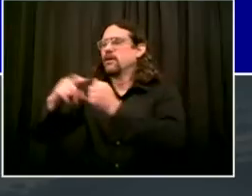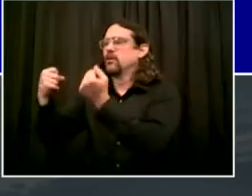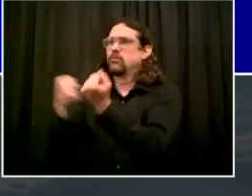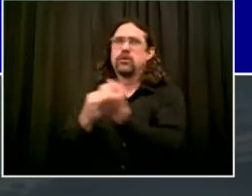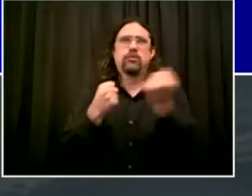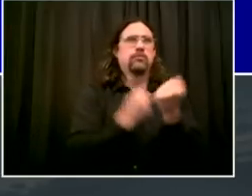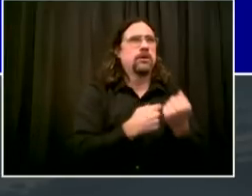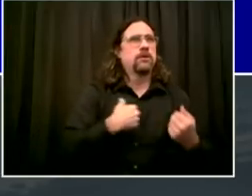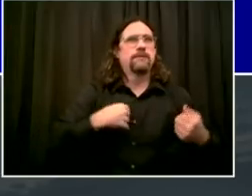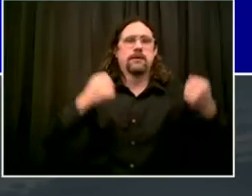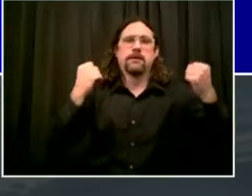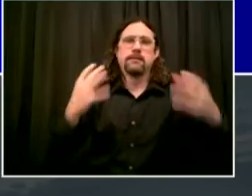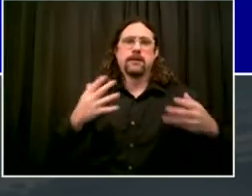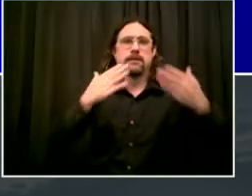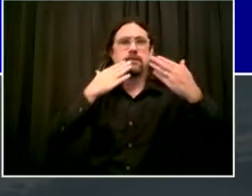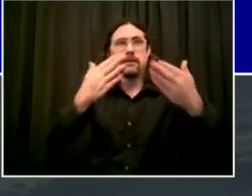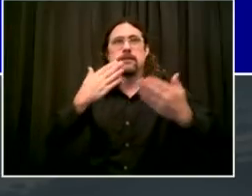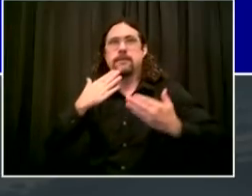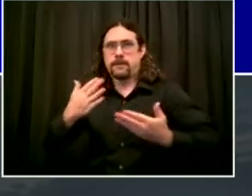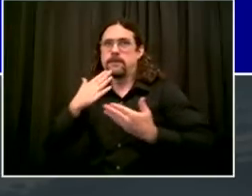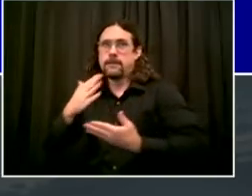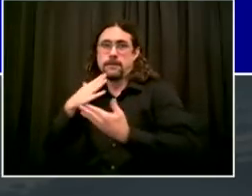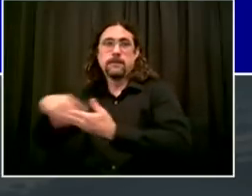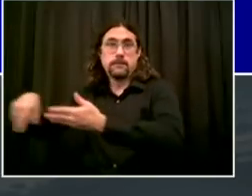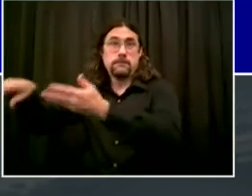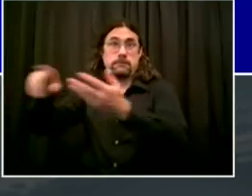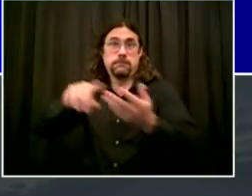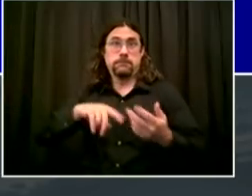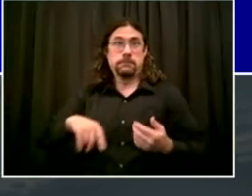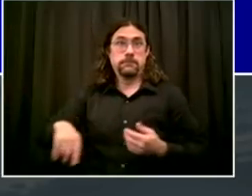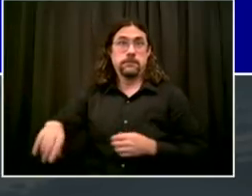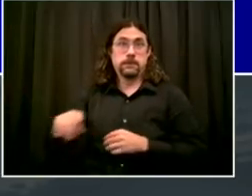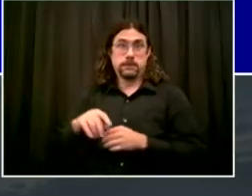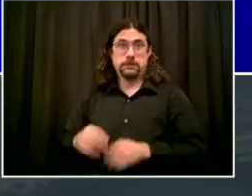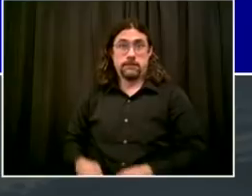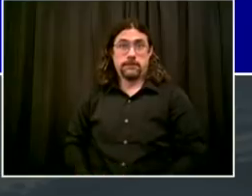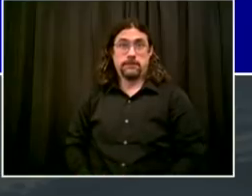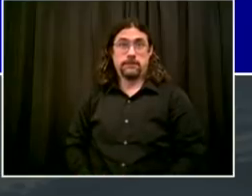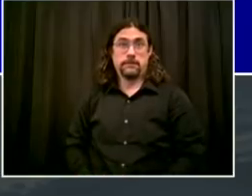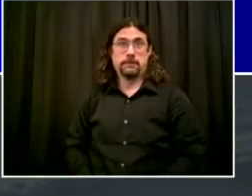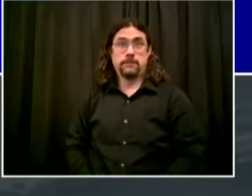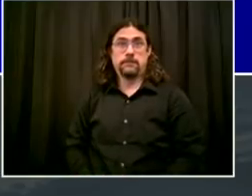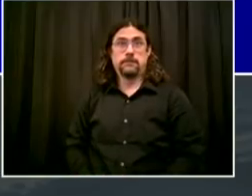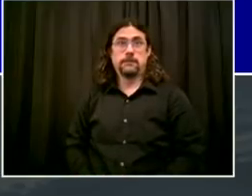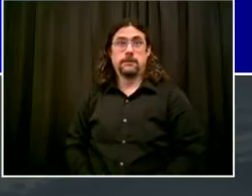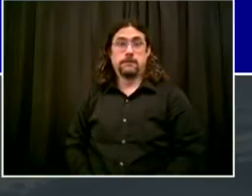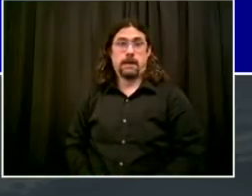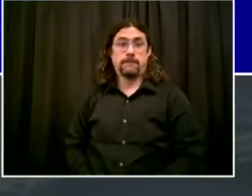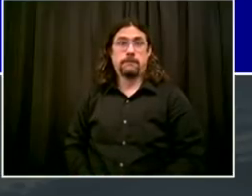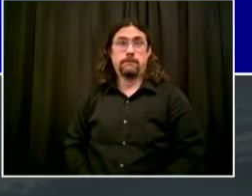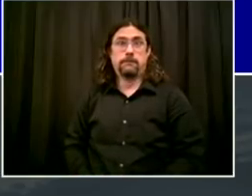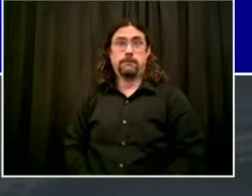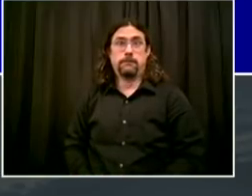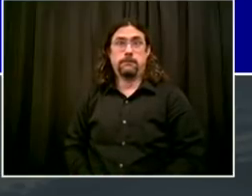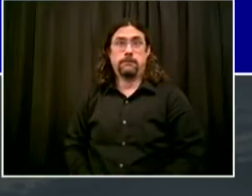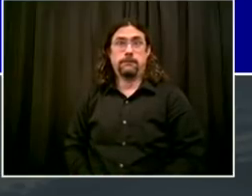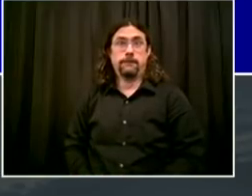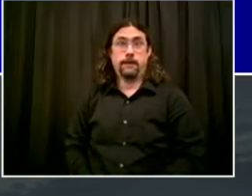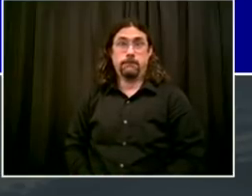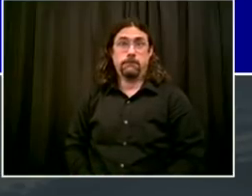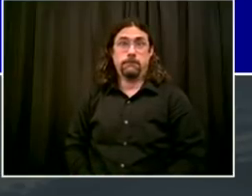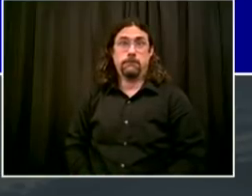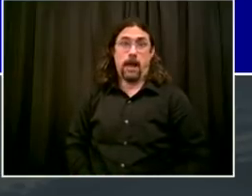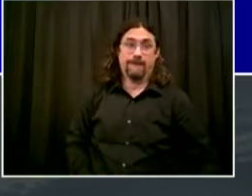above and beyond. I want to thank the Stavros Niarchos Foundation, Min Soon Kim and the Korean